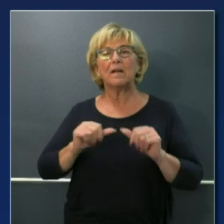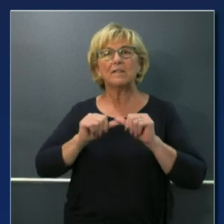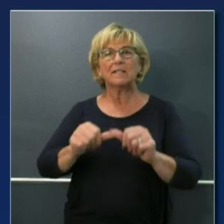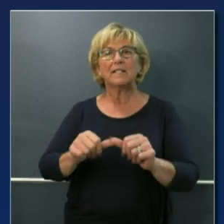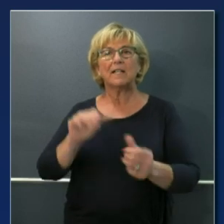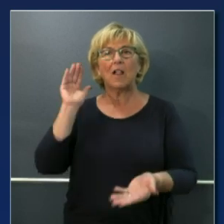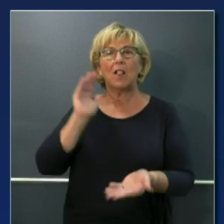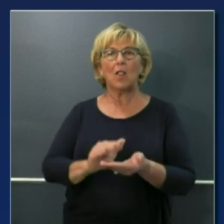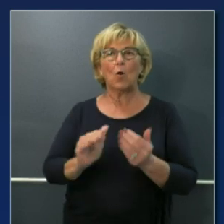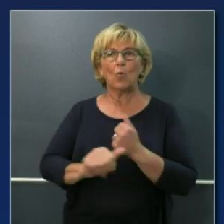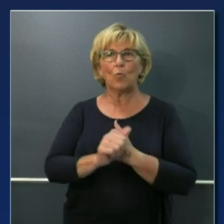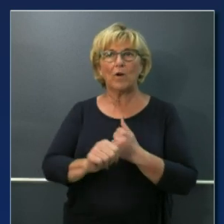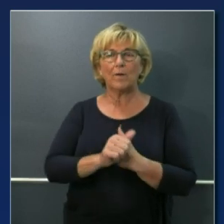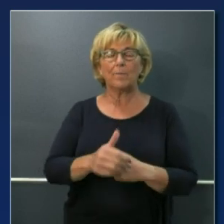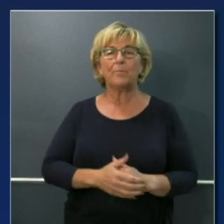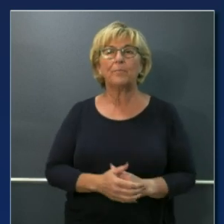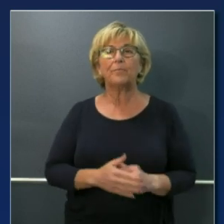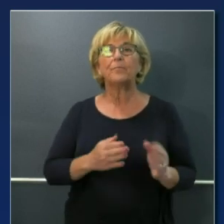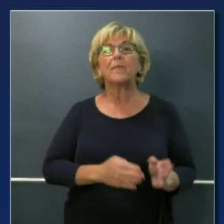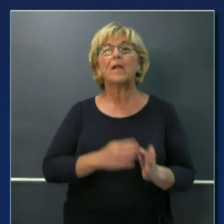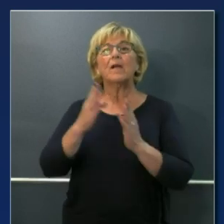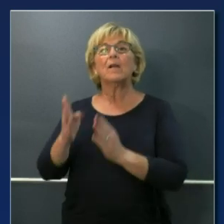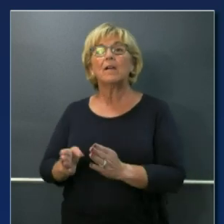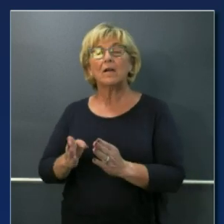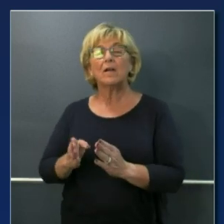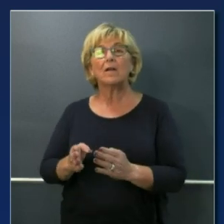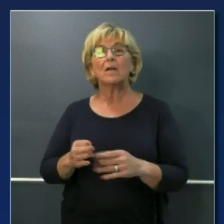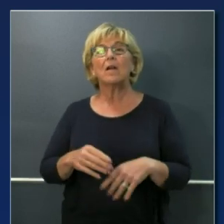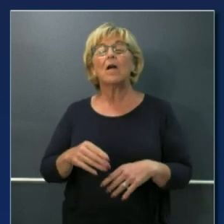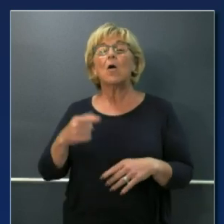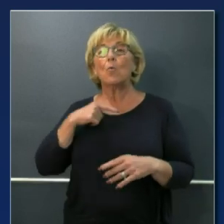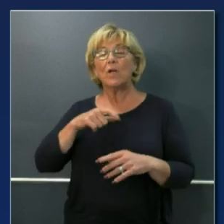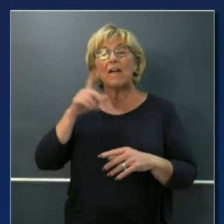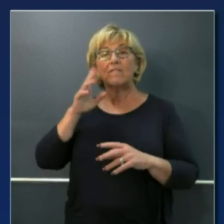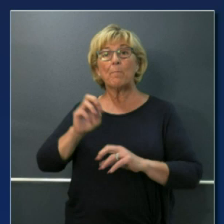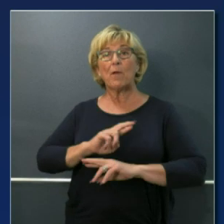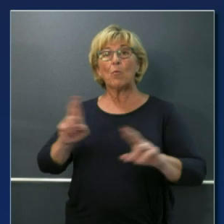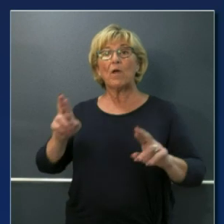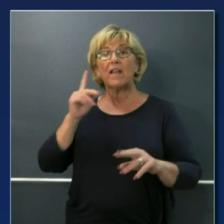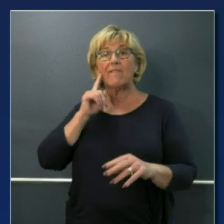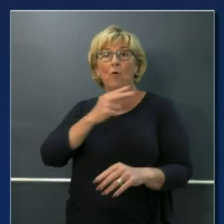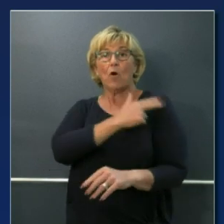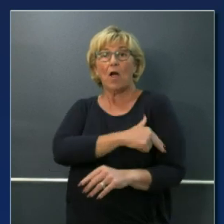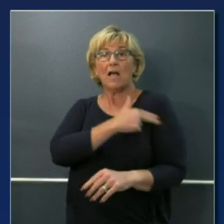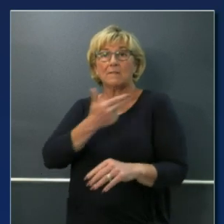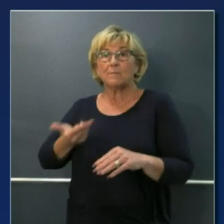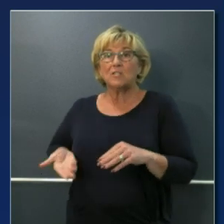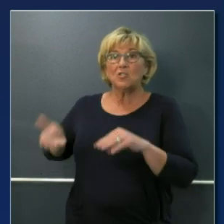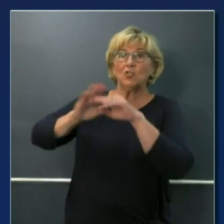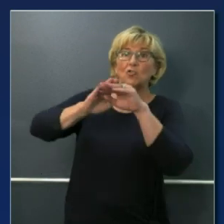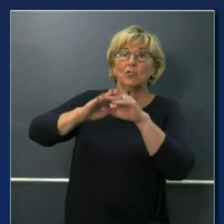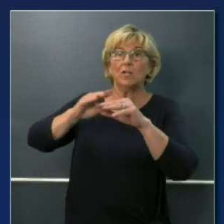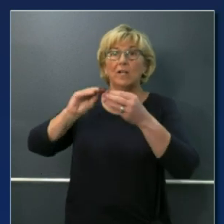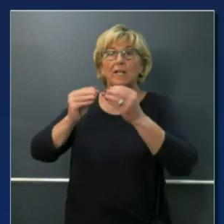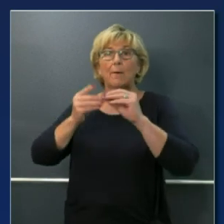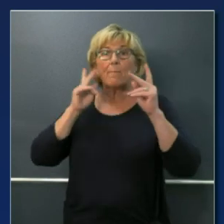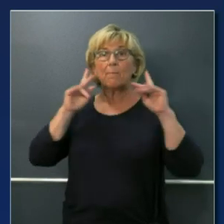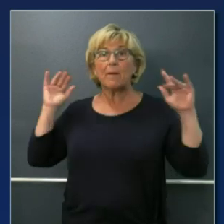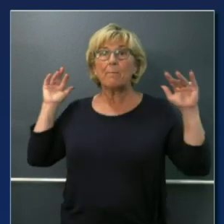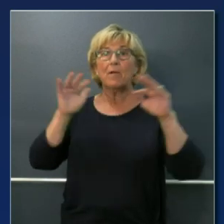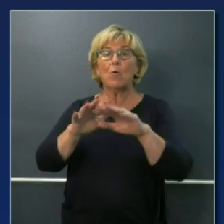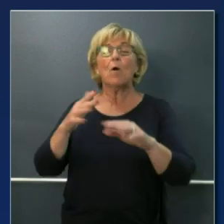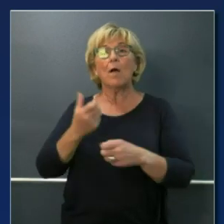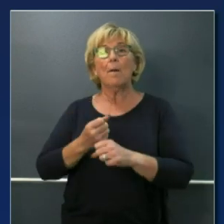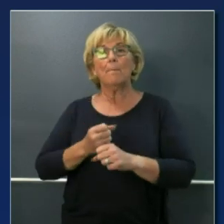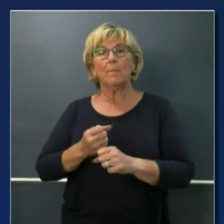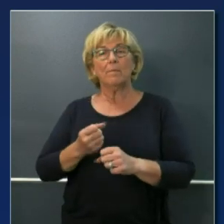risk. We need to maintain hospital surge capacity so that as we move through to the next stage, we can be confident